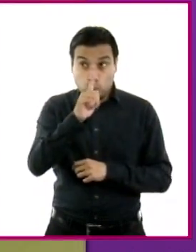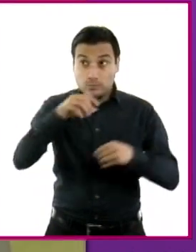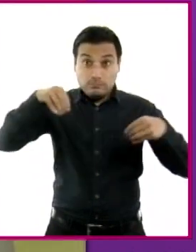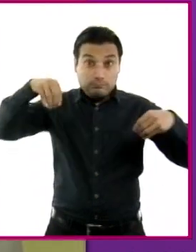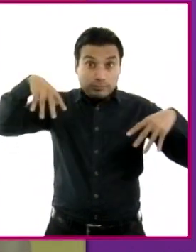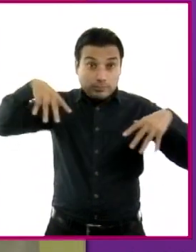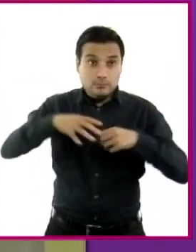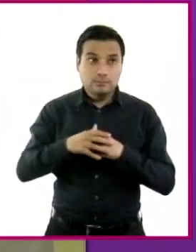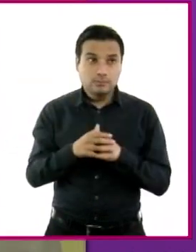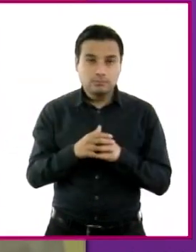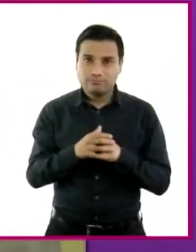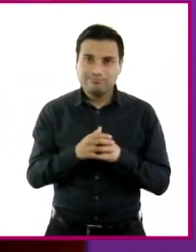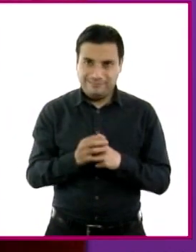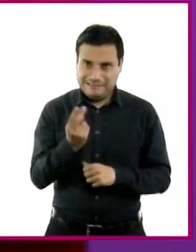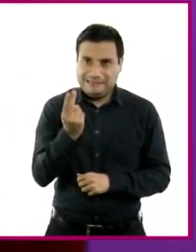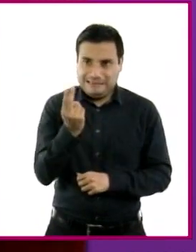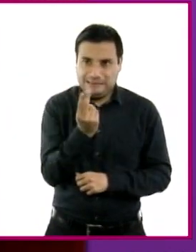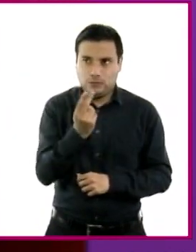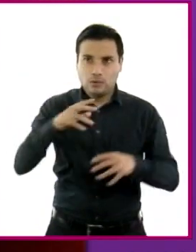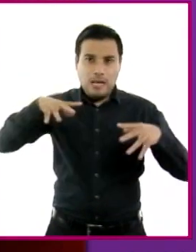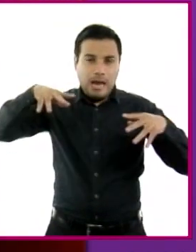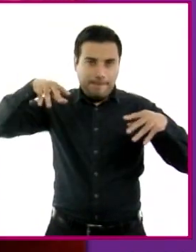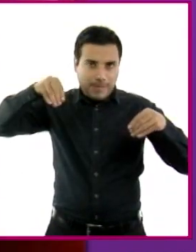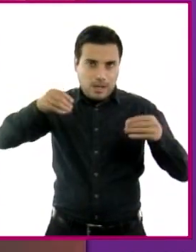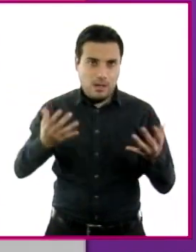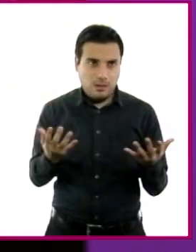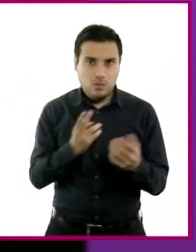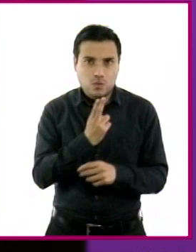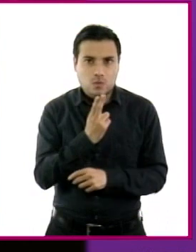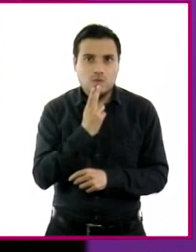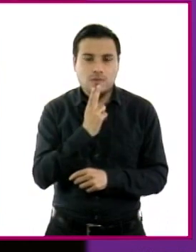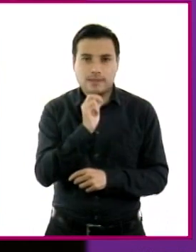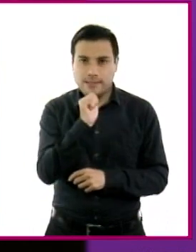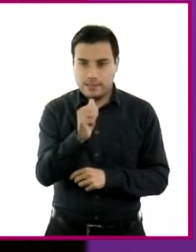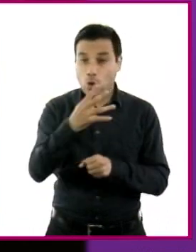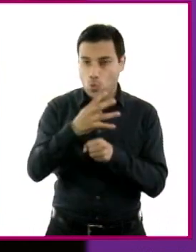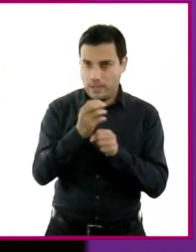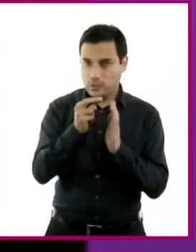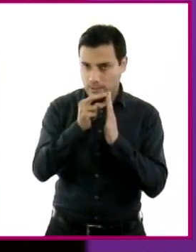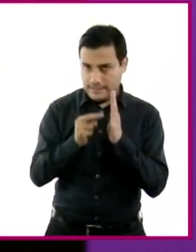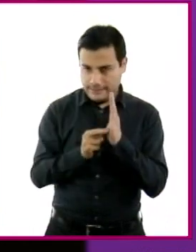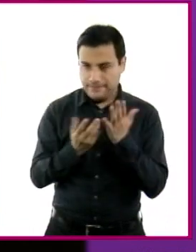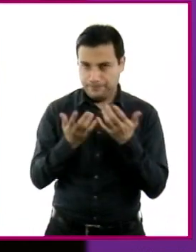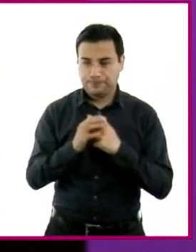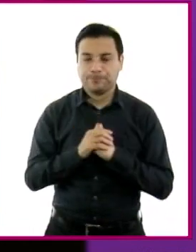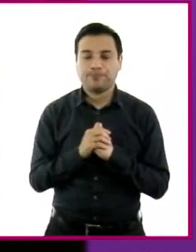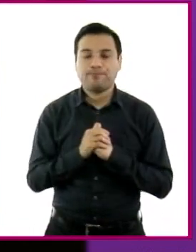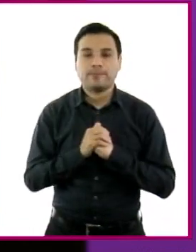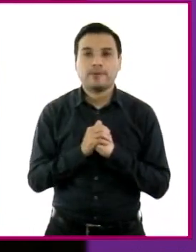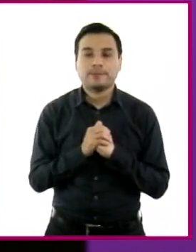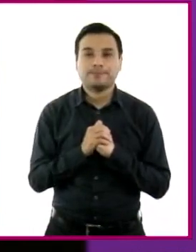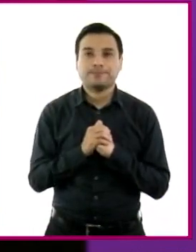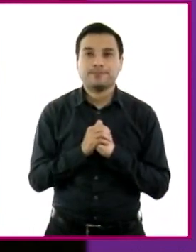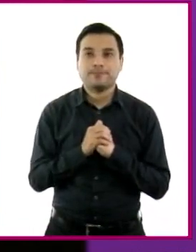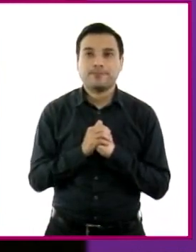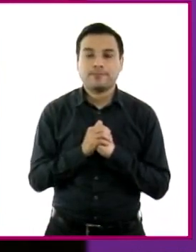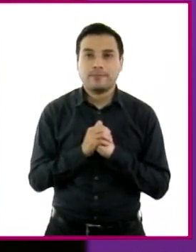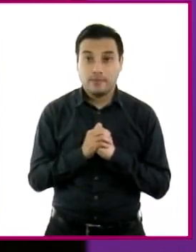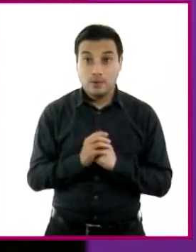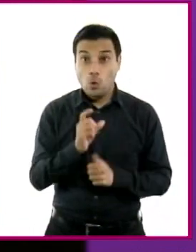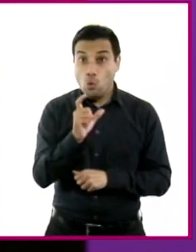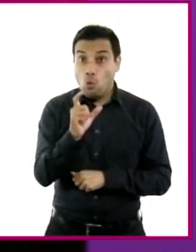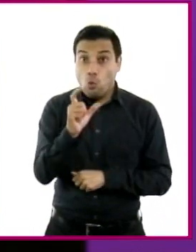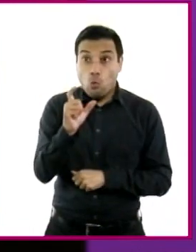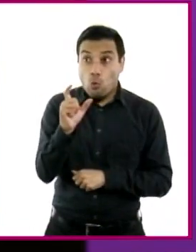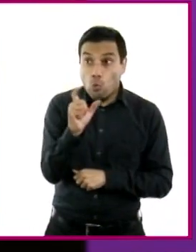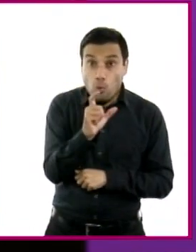turn some of them off. Right. The fourth rule should be turn the lights off when you are